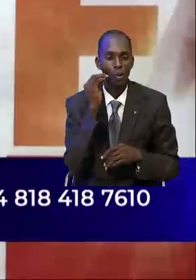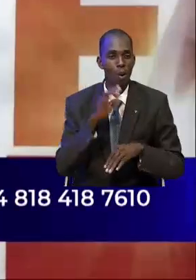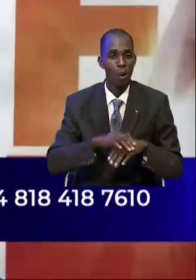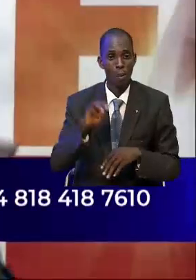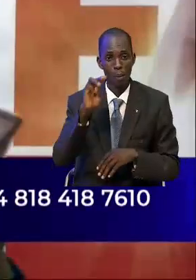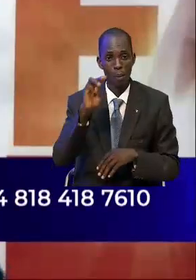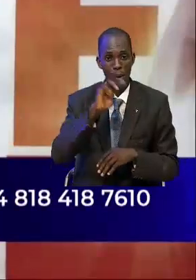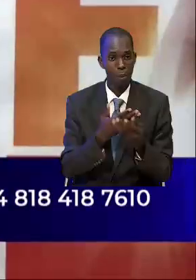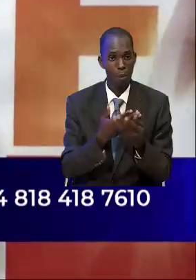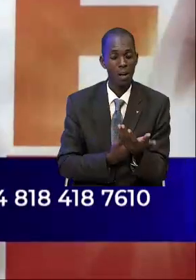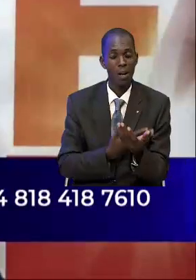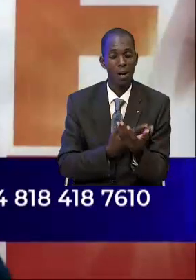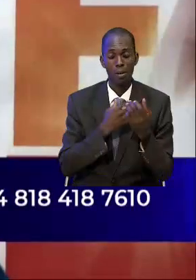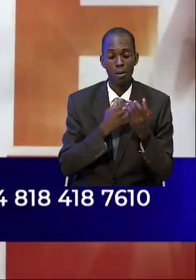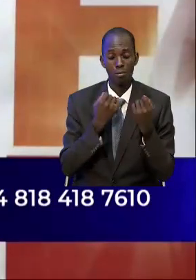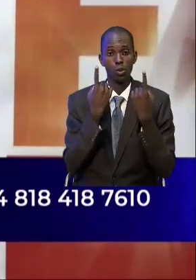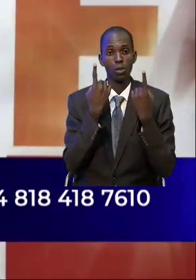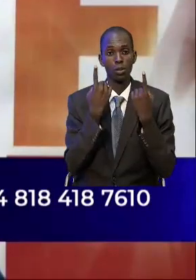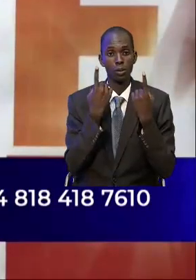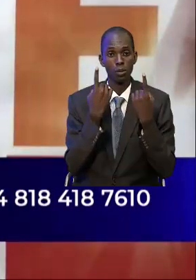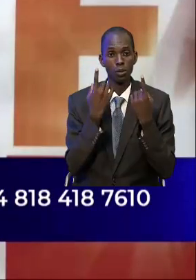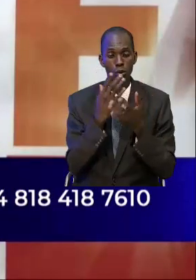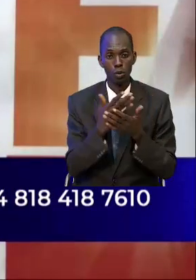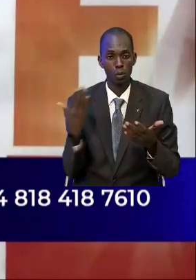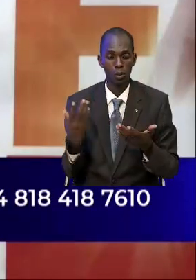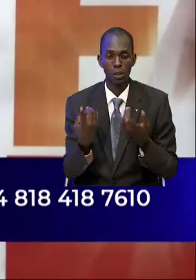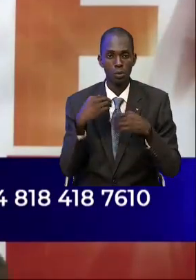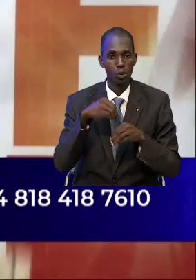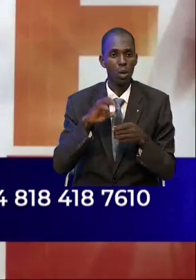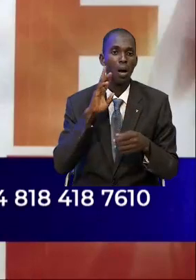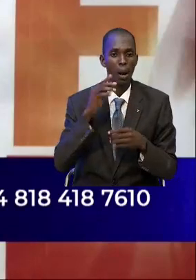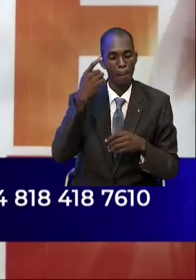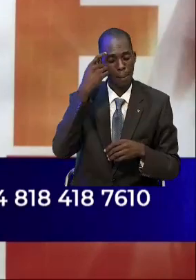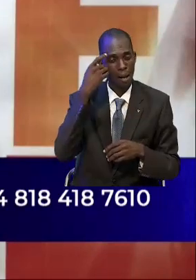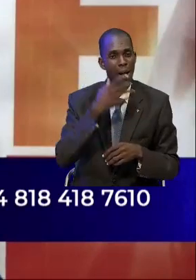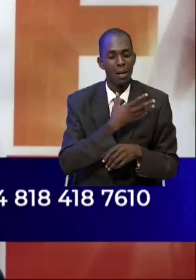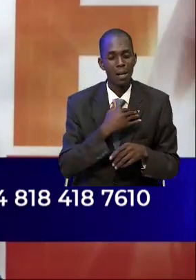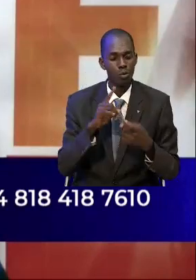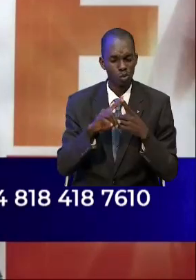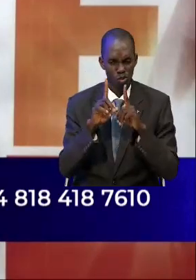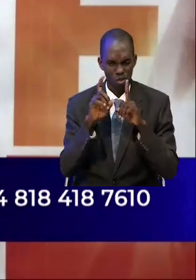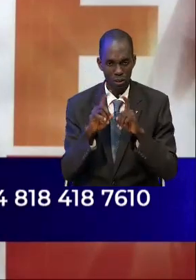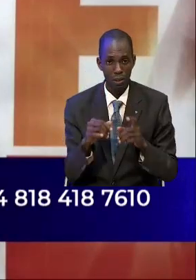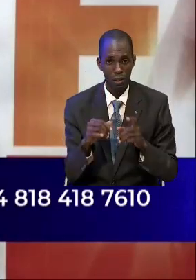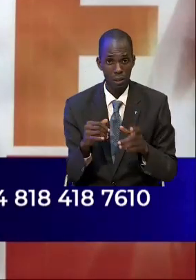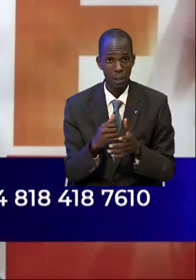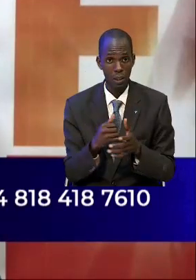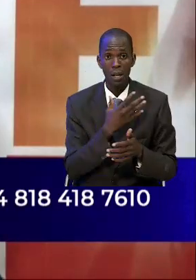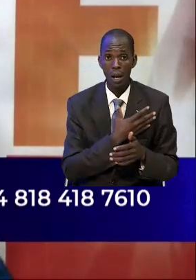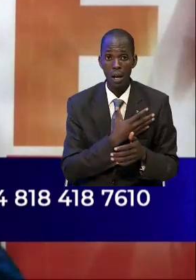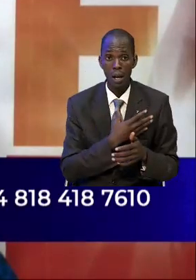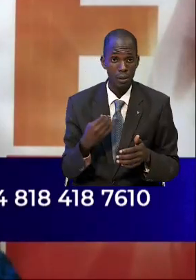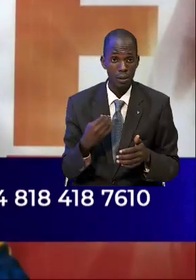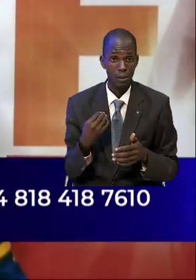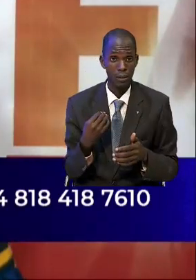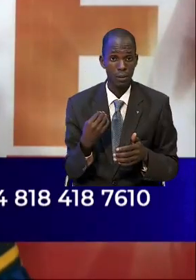us, I went home. Then on Monday morning, I woke up. Something came into my mind that I